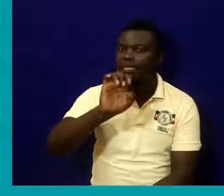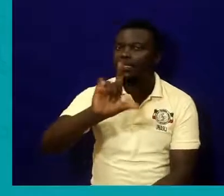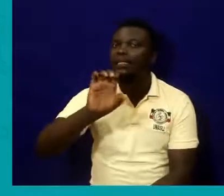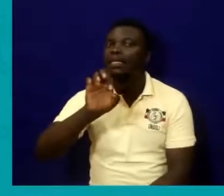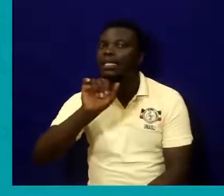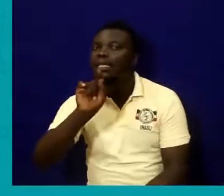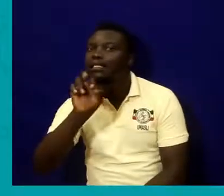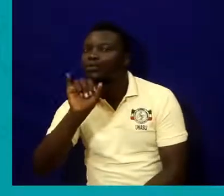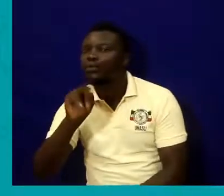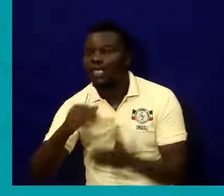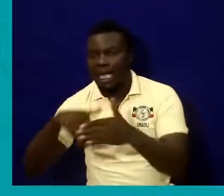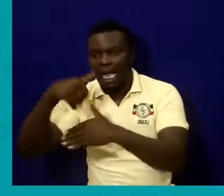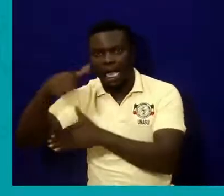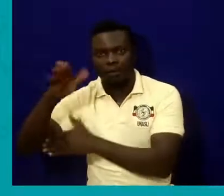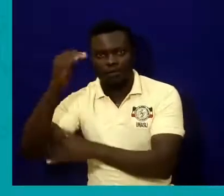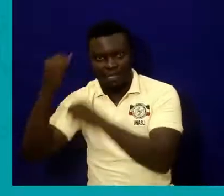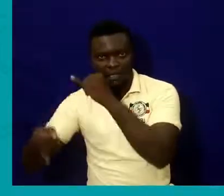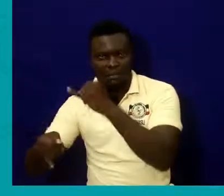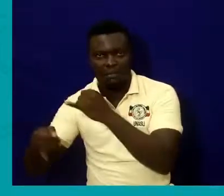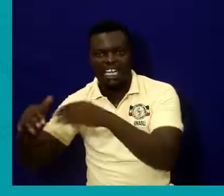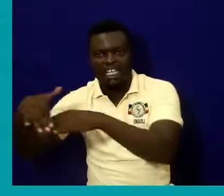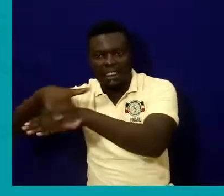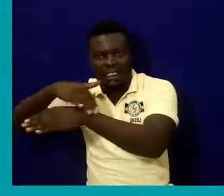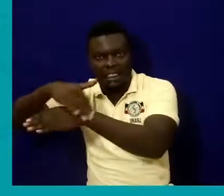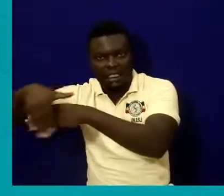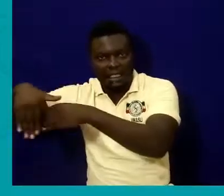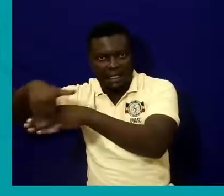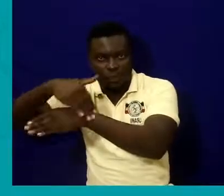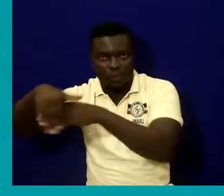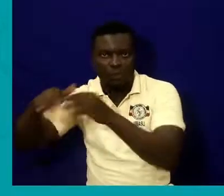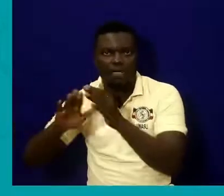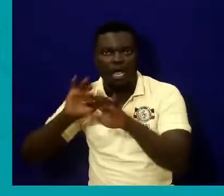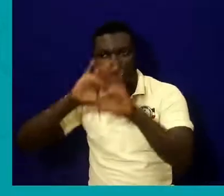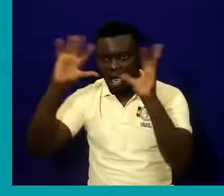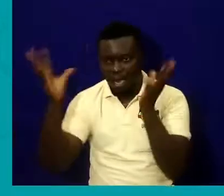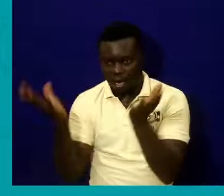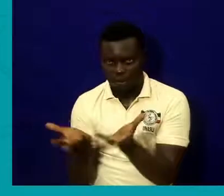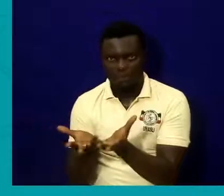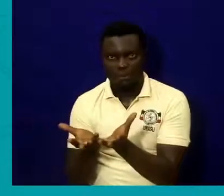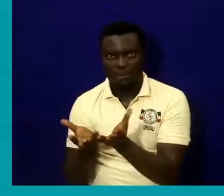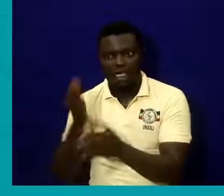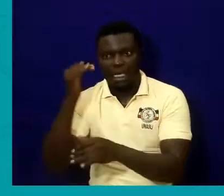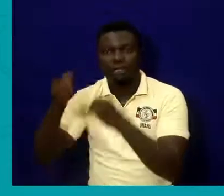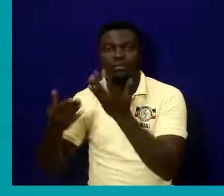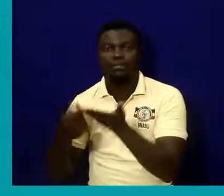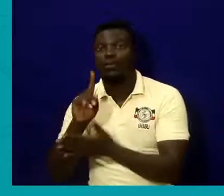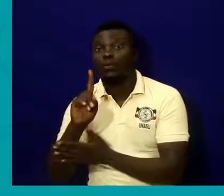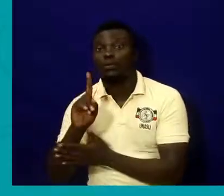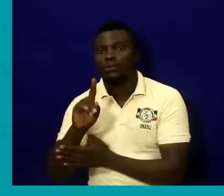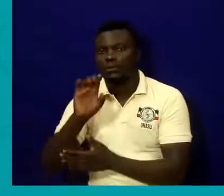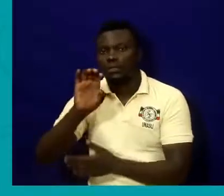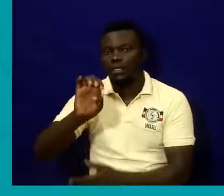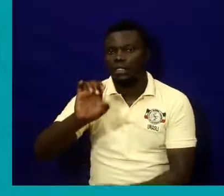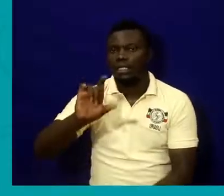in the outermost shell. In the outermost shell, one electron.